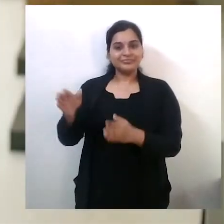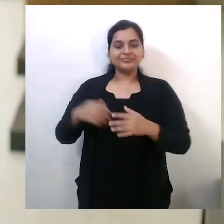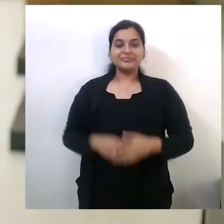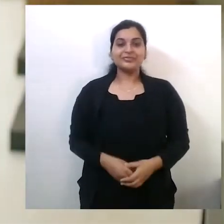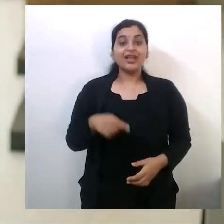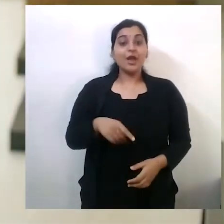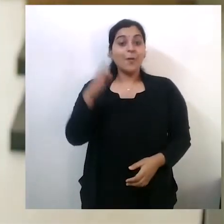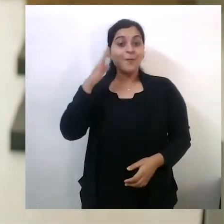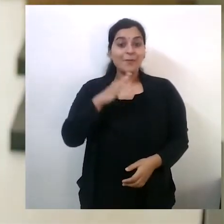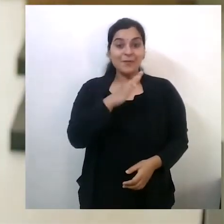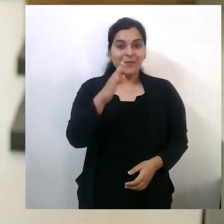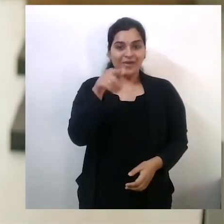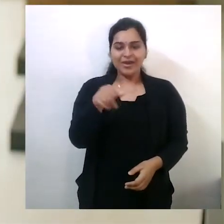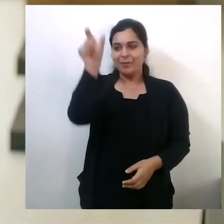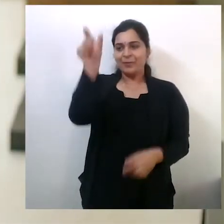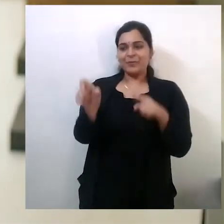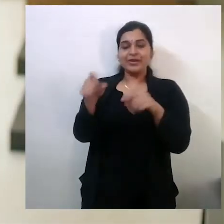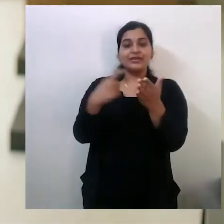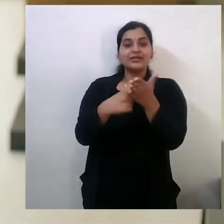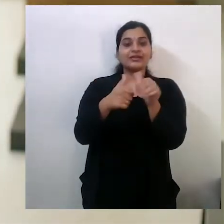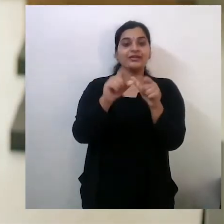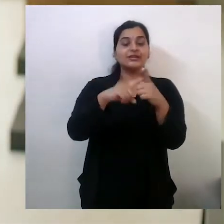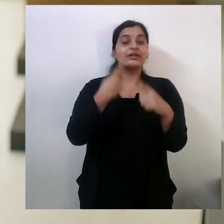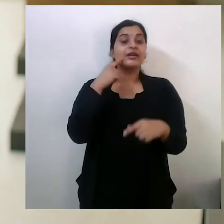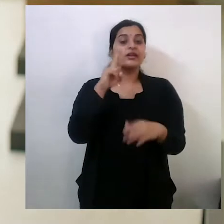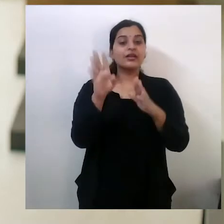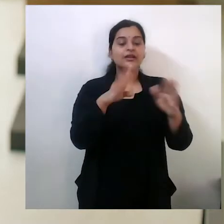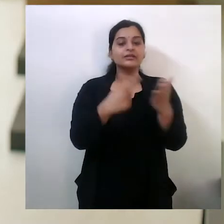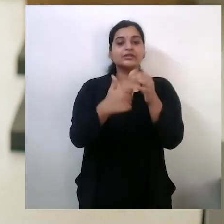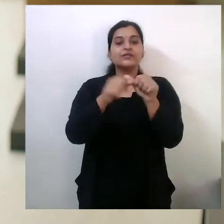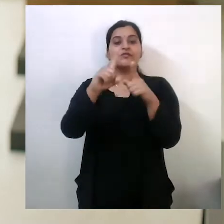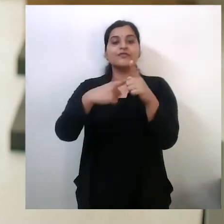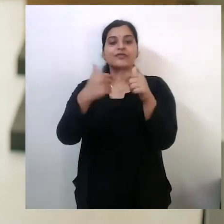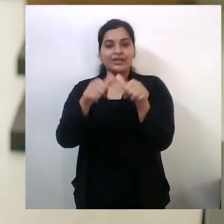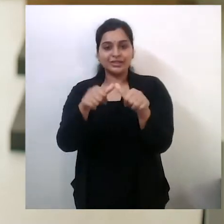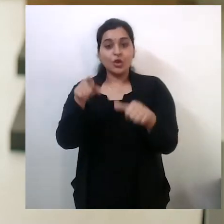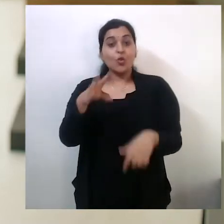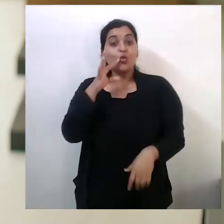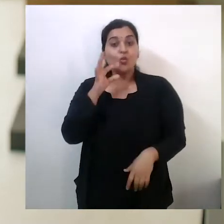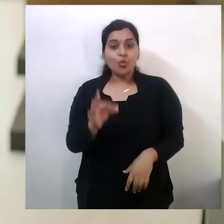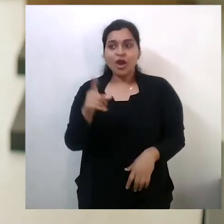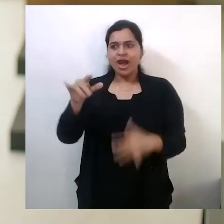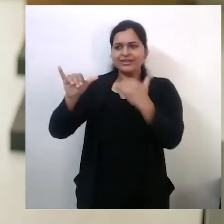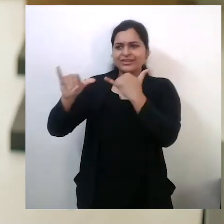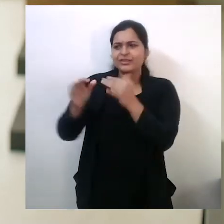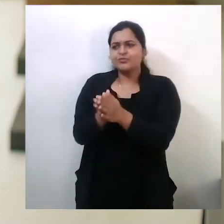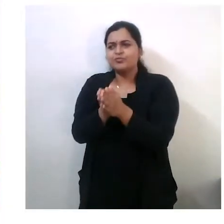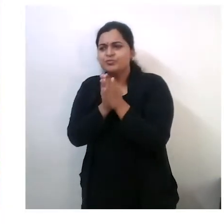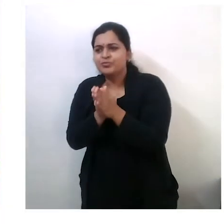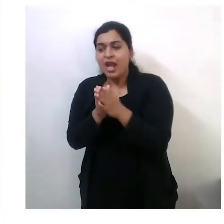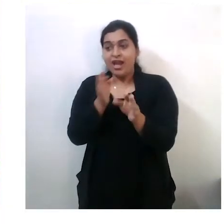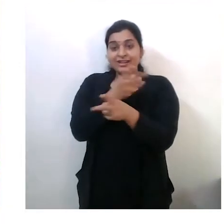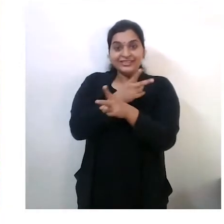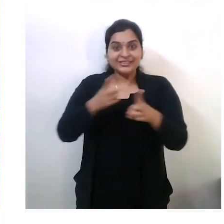The musical performance by the Rajiv Raja Combine is an original composition by the band called An Ode to Krishna.